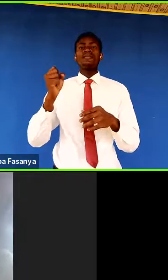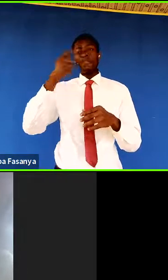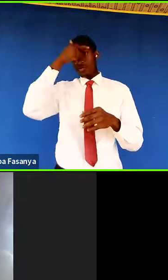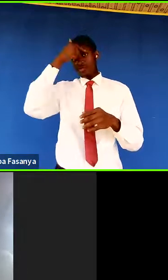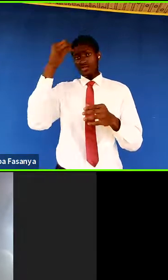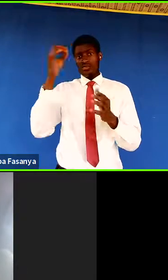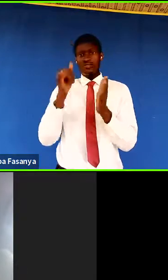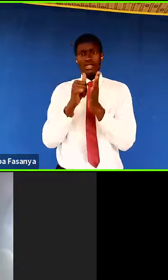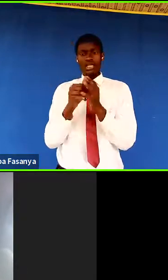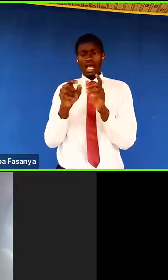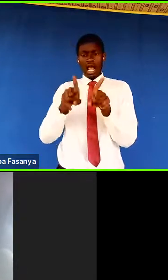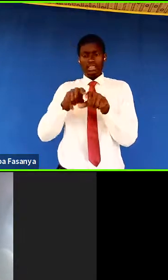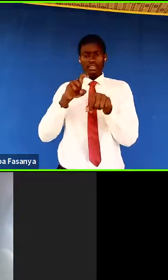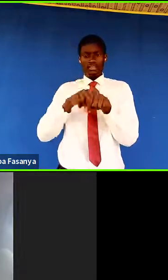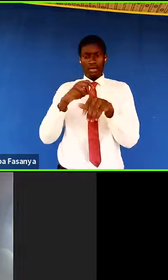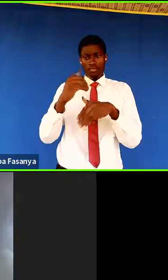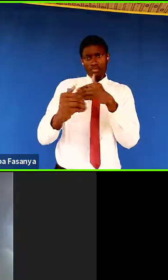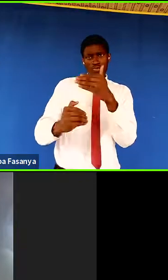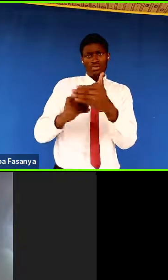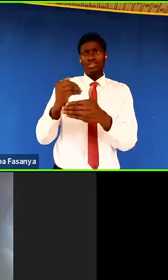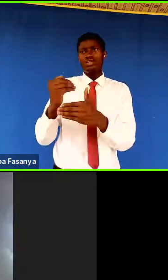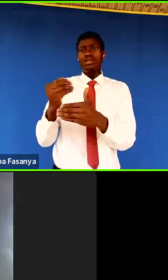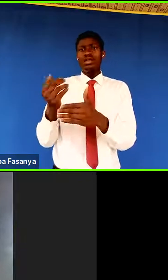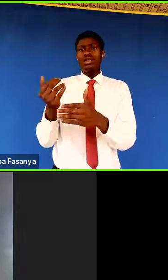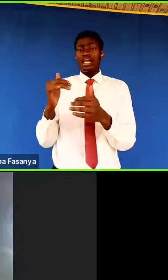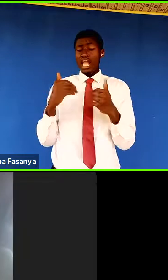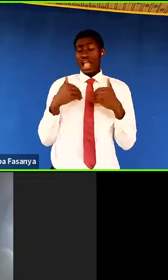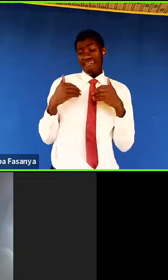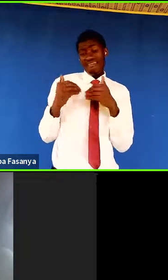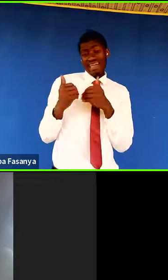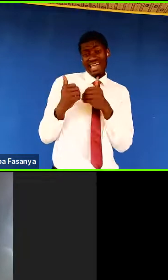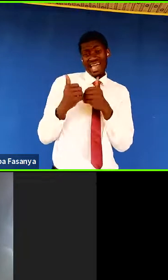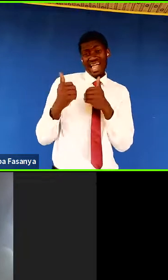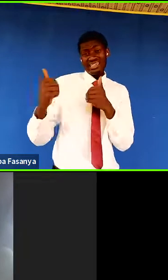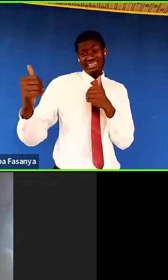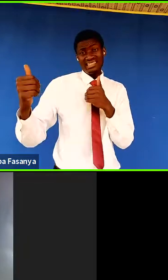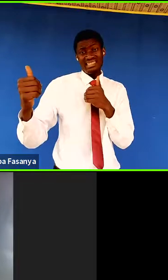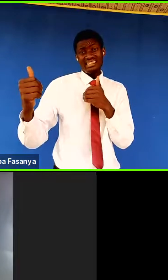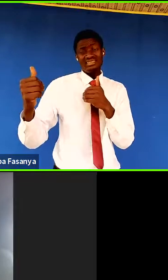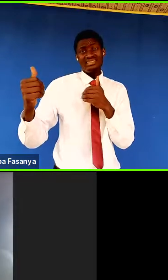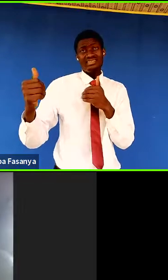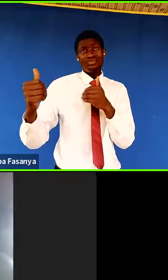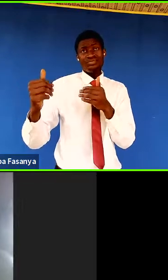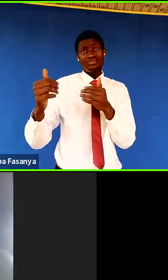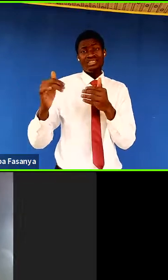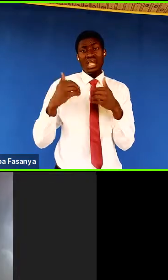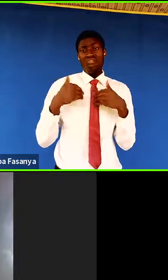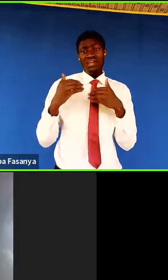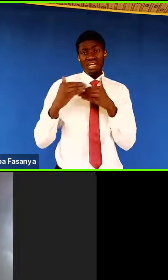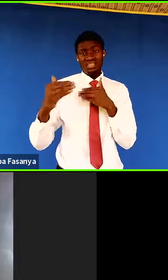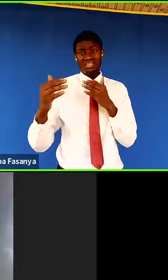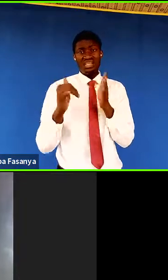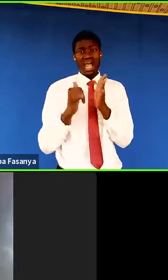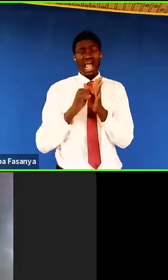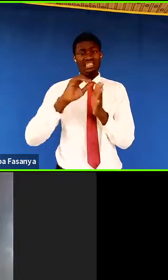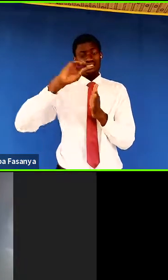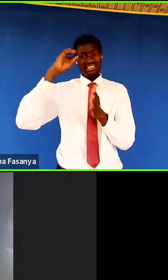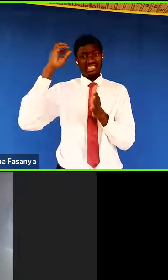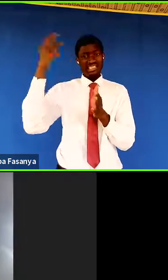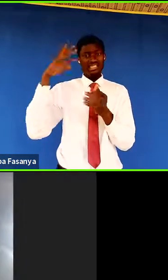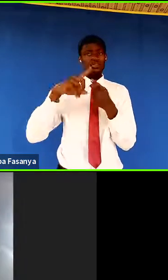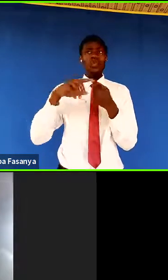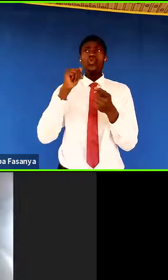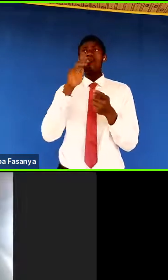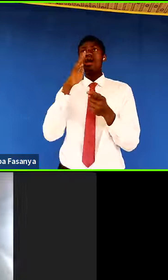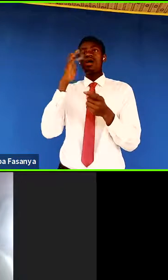progressed, they've extended that grace also to women, that maybe that, oh, that your biological clock is